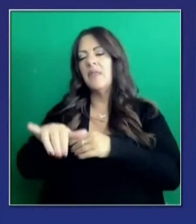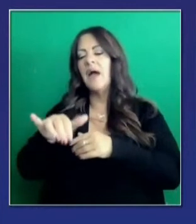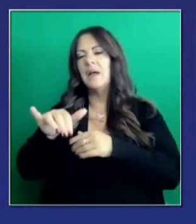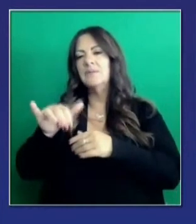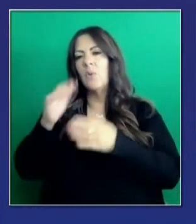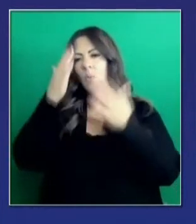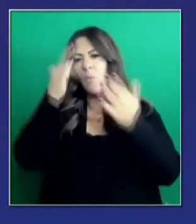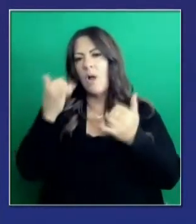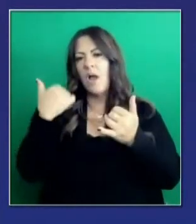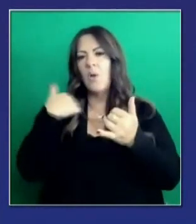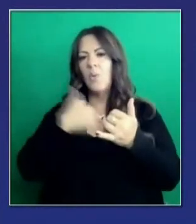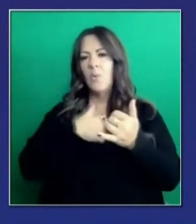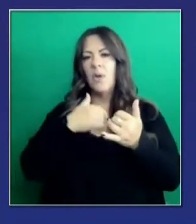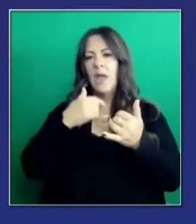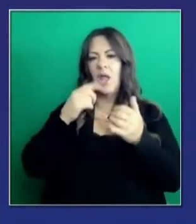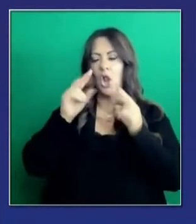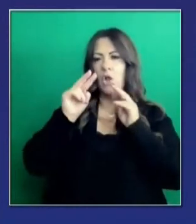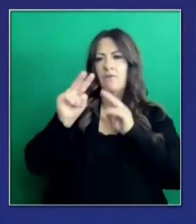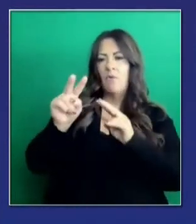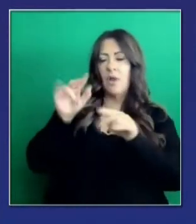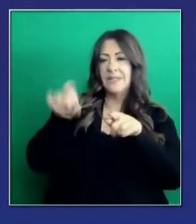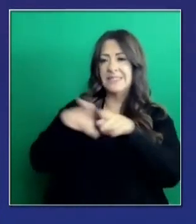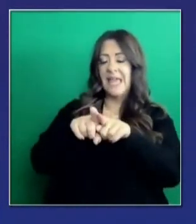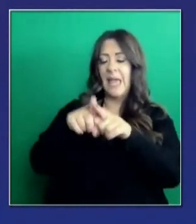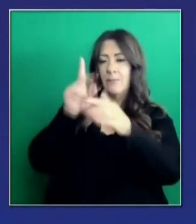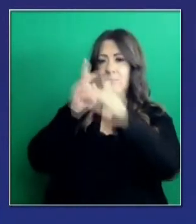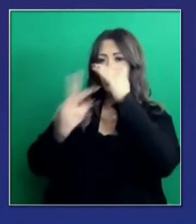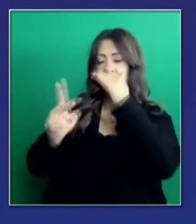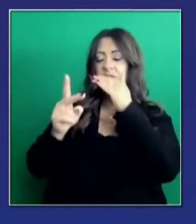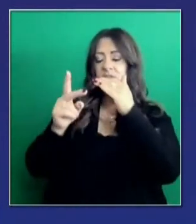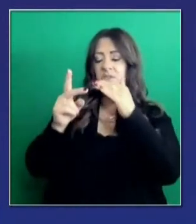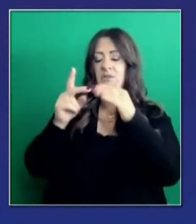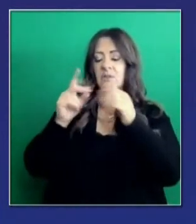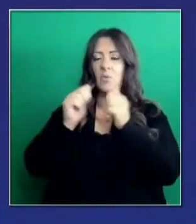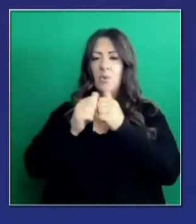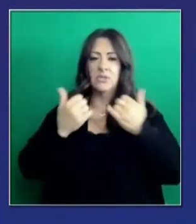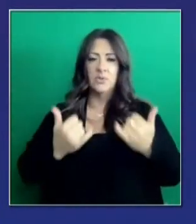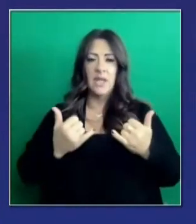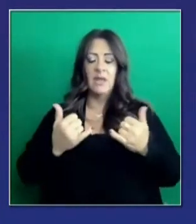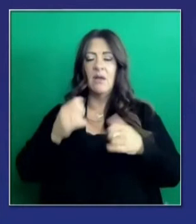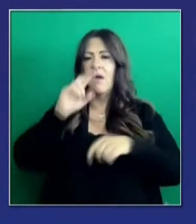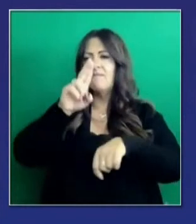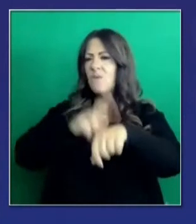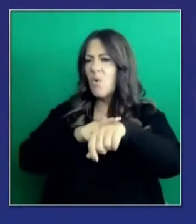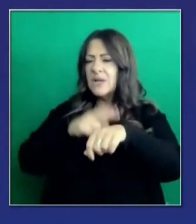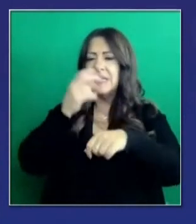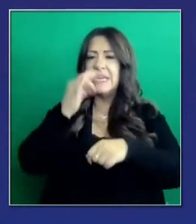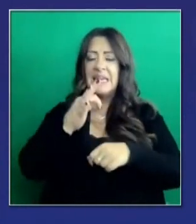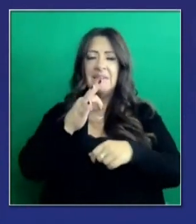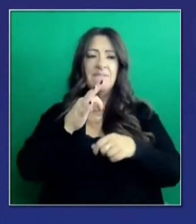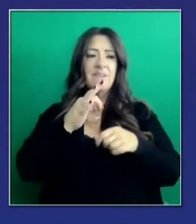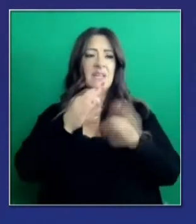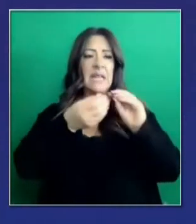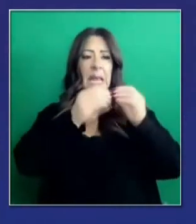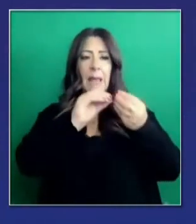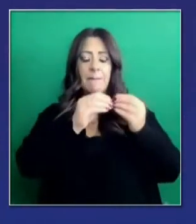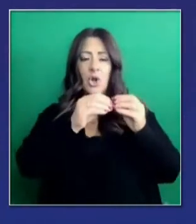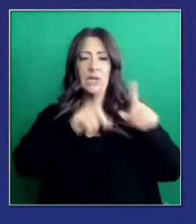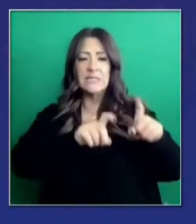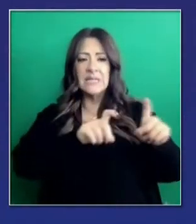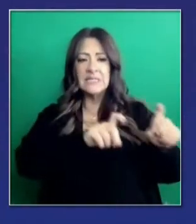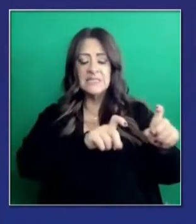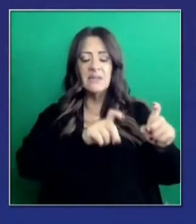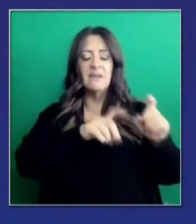where we stand today. Now, of course, this can change, that if transmission rates go up, the projections 4 weeks at